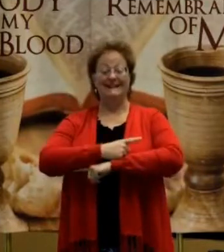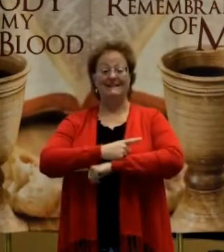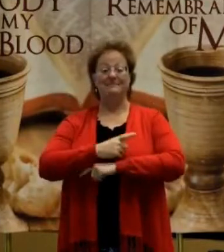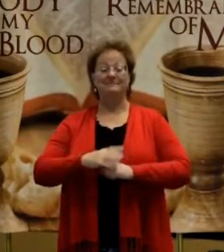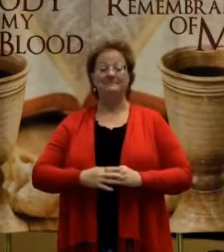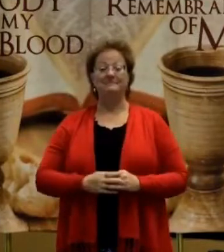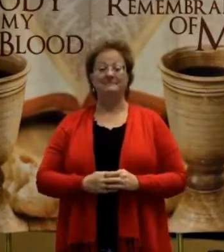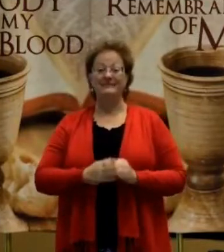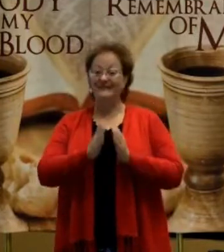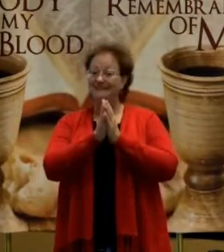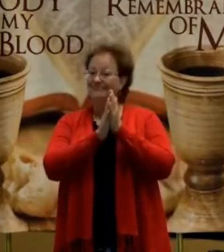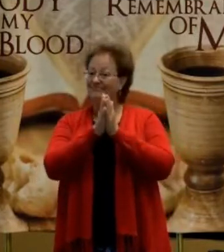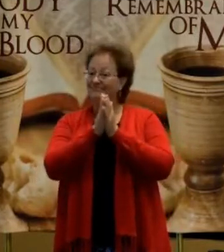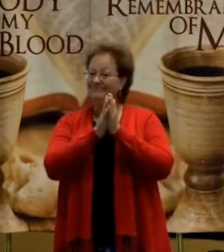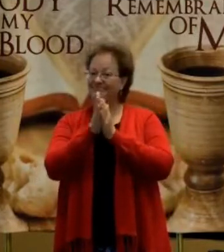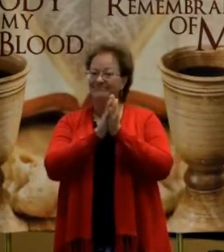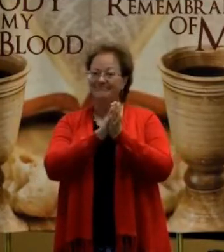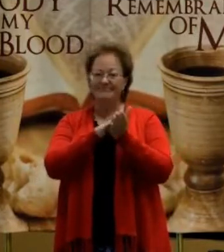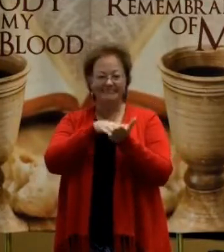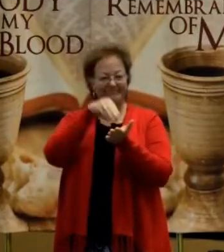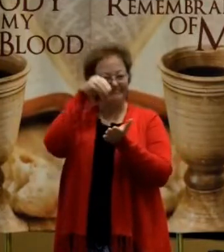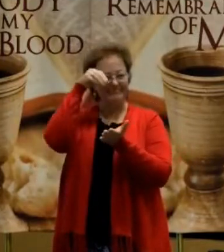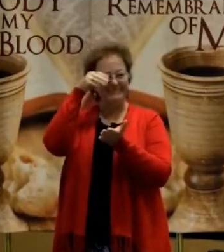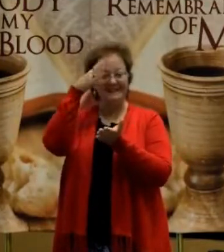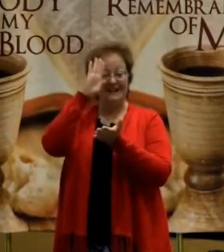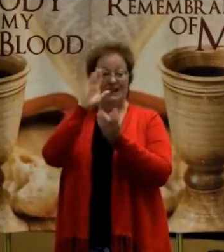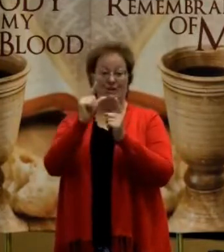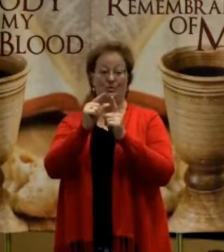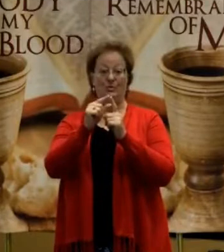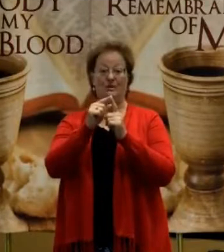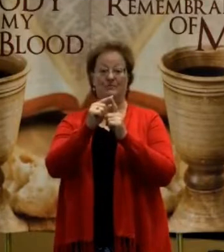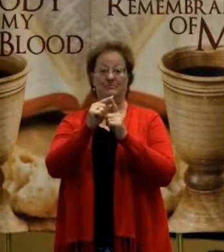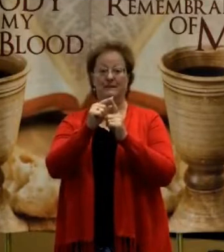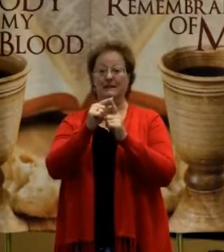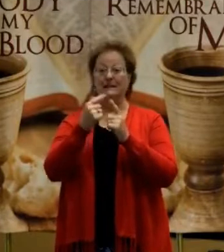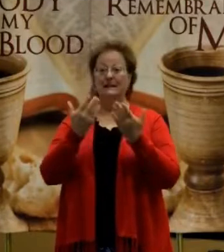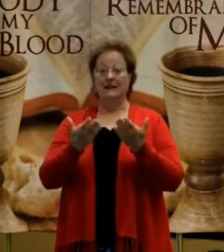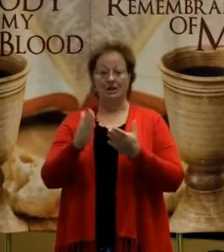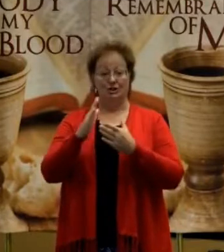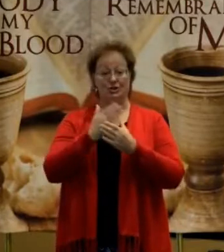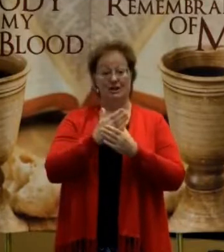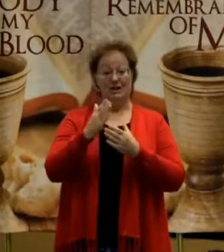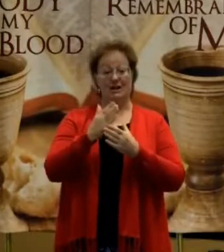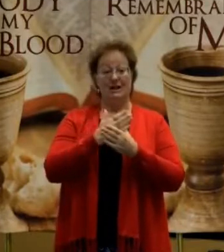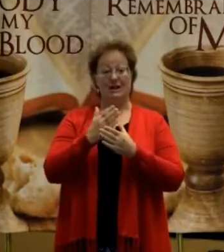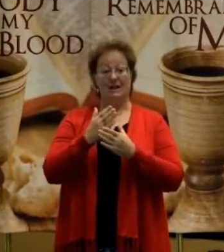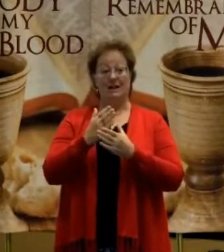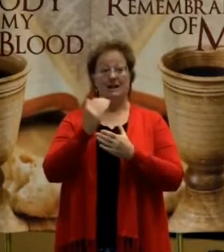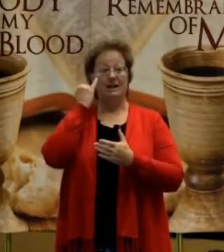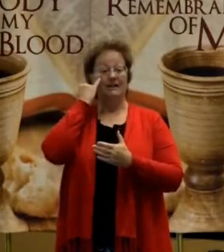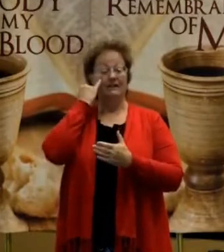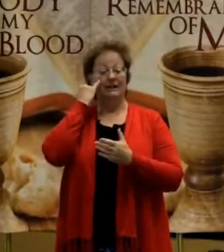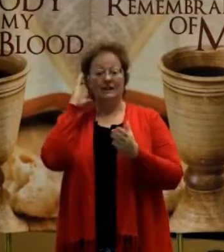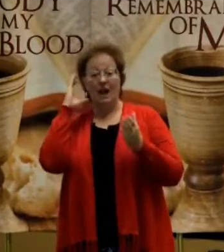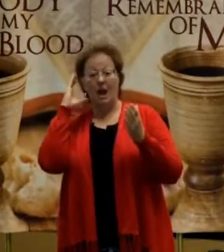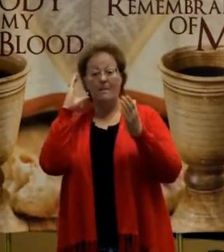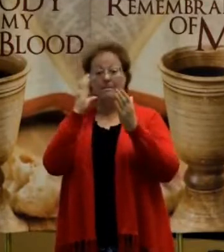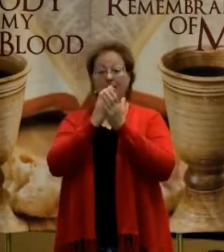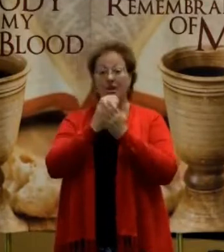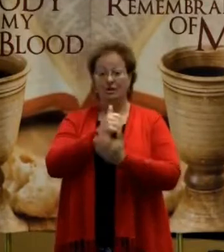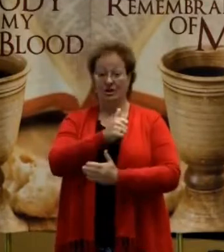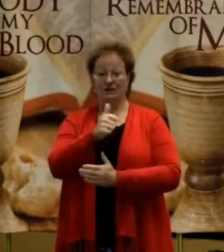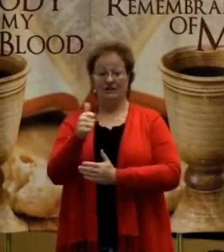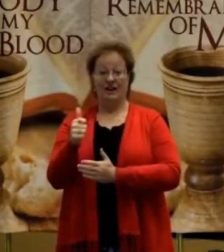ready to learn from God's word and be prepared to share that. Speaking of sharing it, if you take a picture of yourself during this live